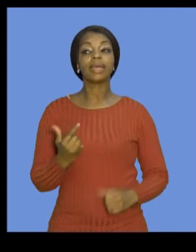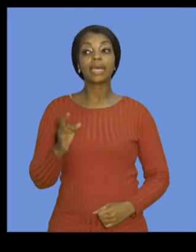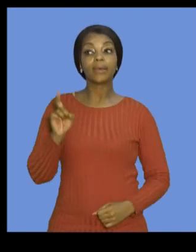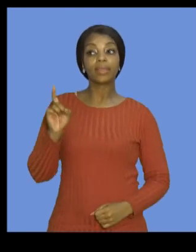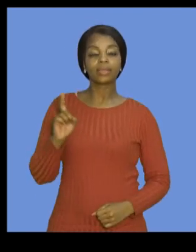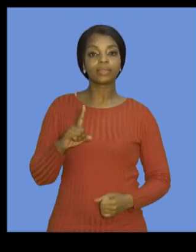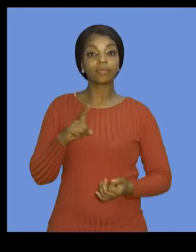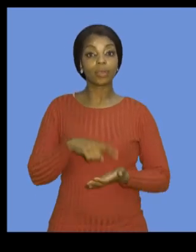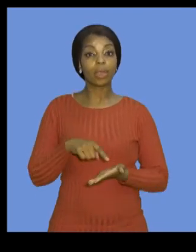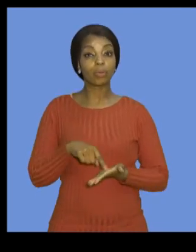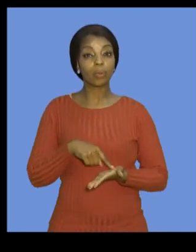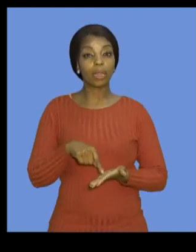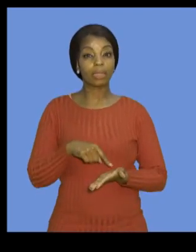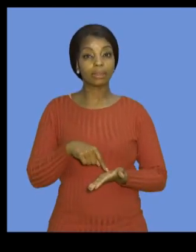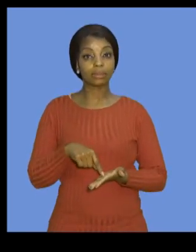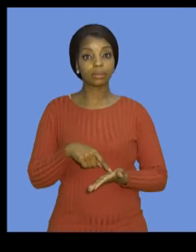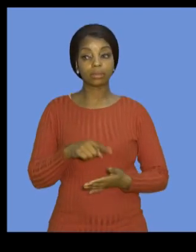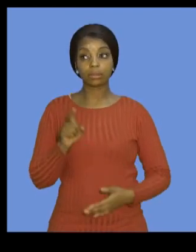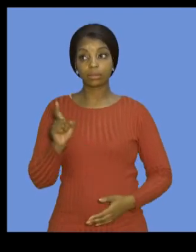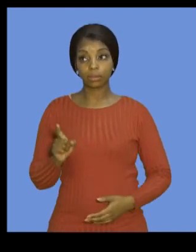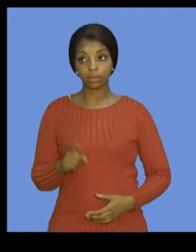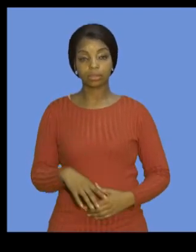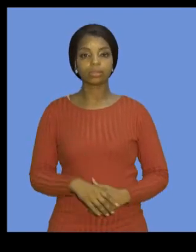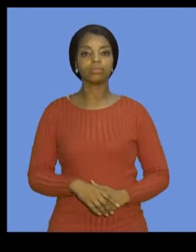this, I will have